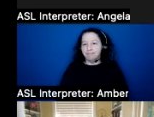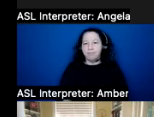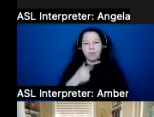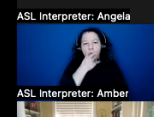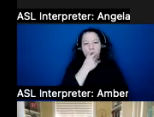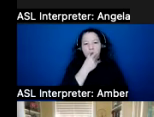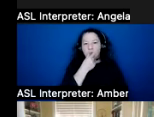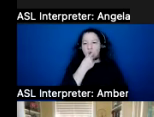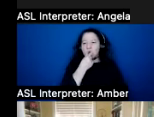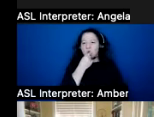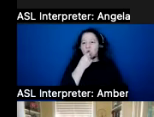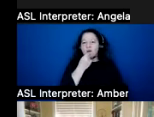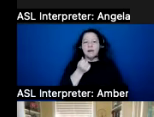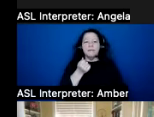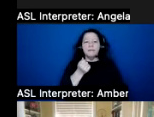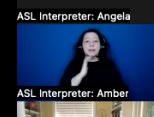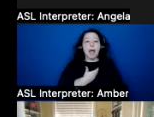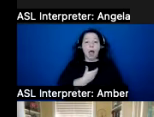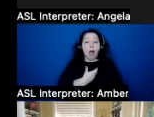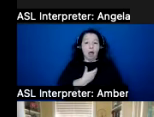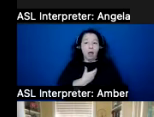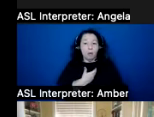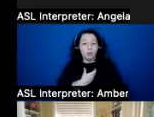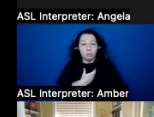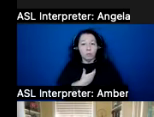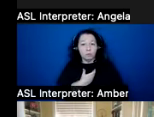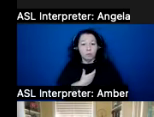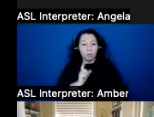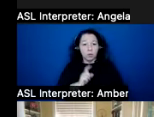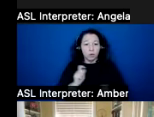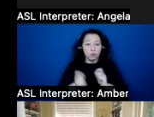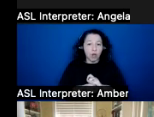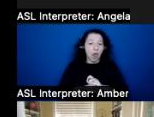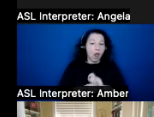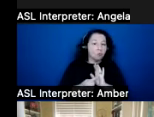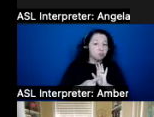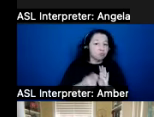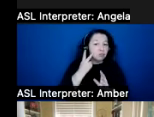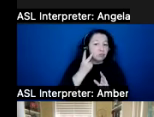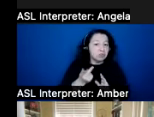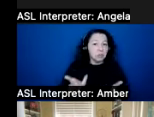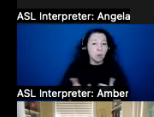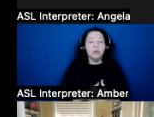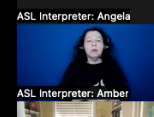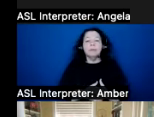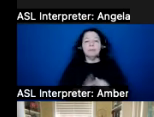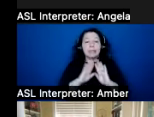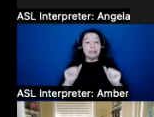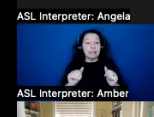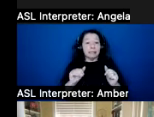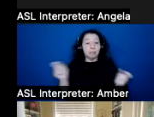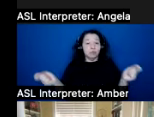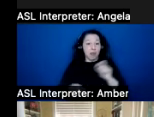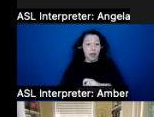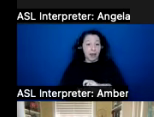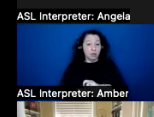So here's our implications of change. And for systems change, it's